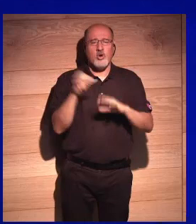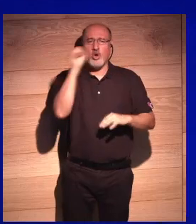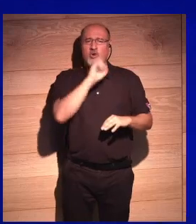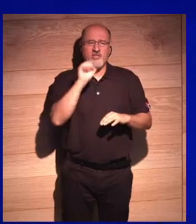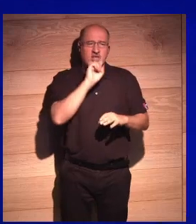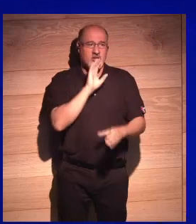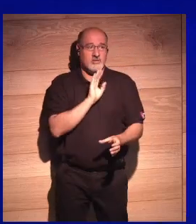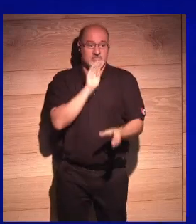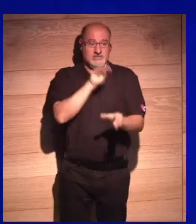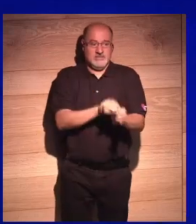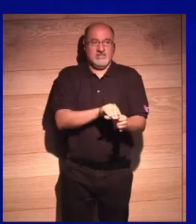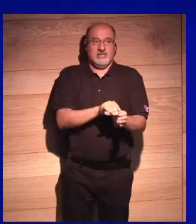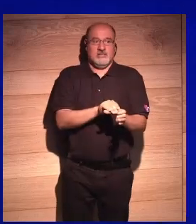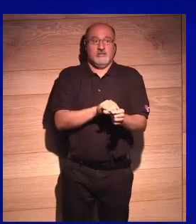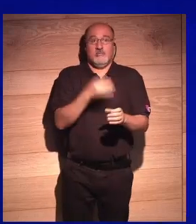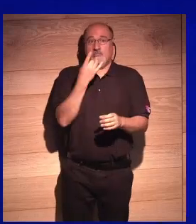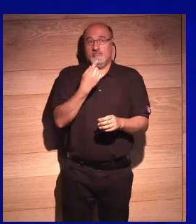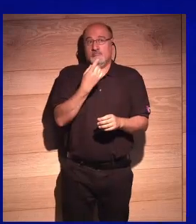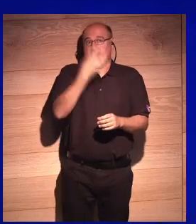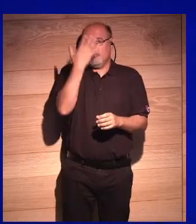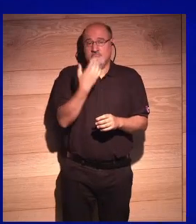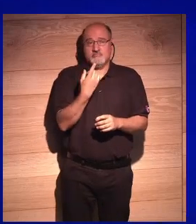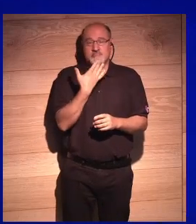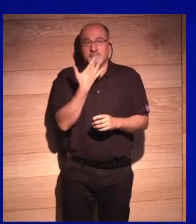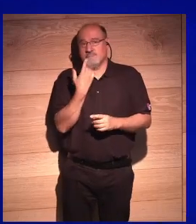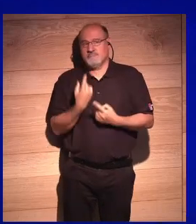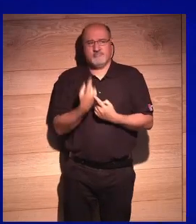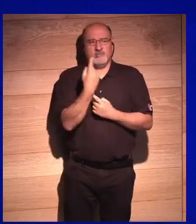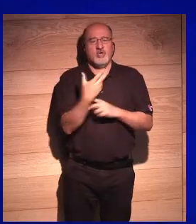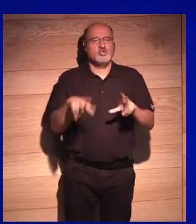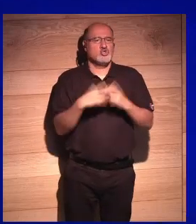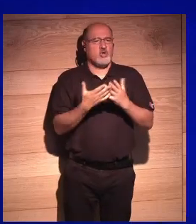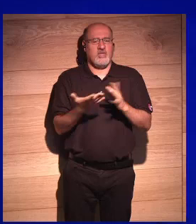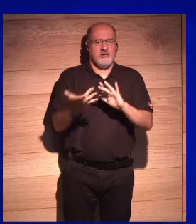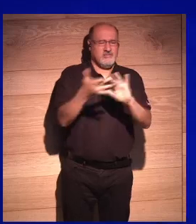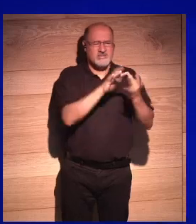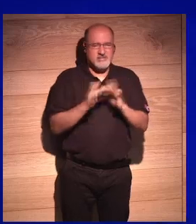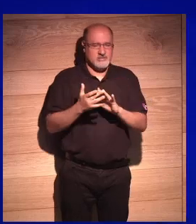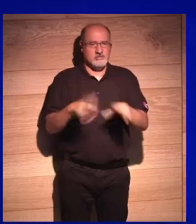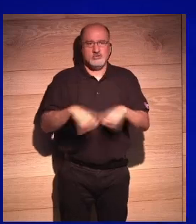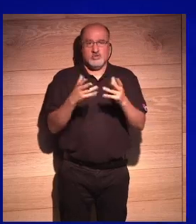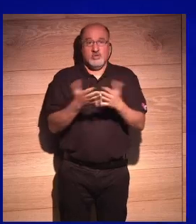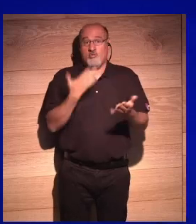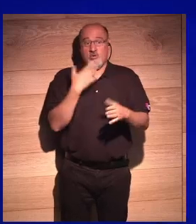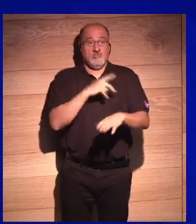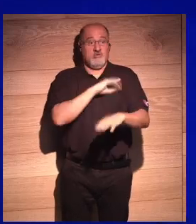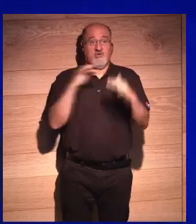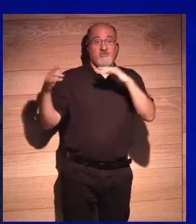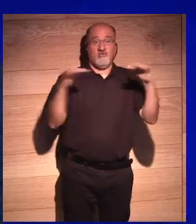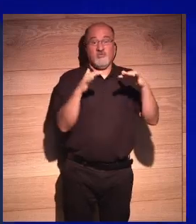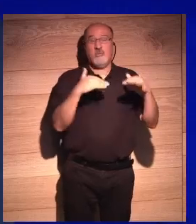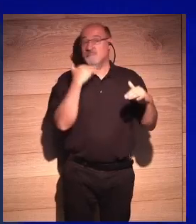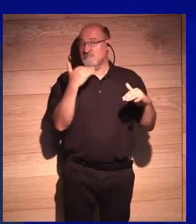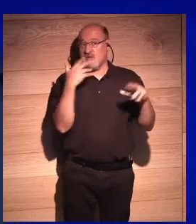football games or concert visualizations, and one of the first things that we did was to make it social, because